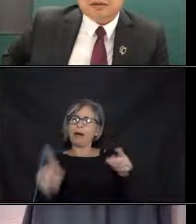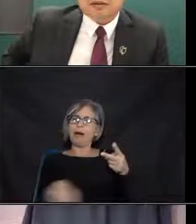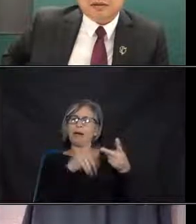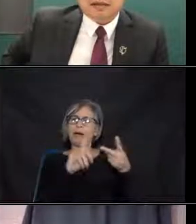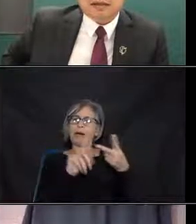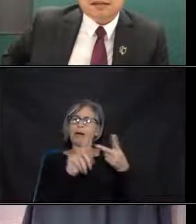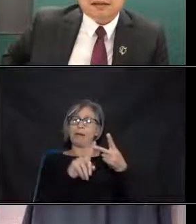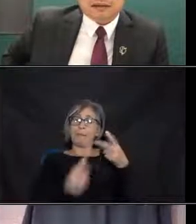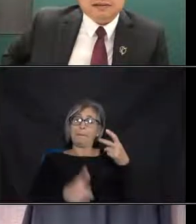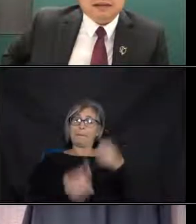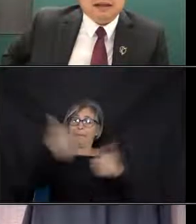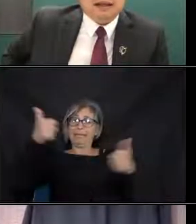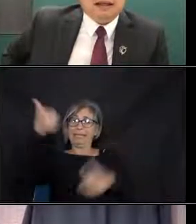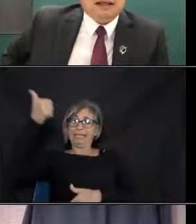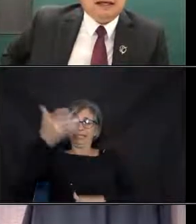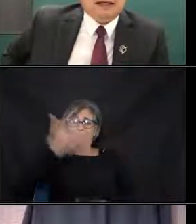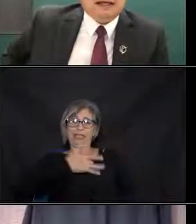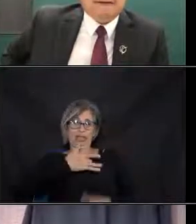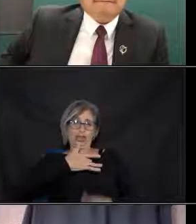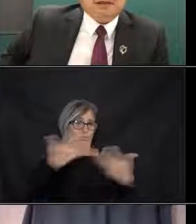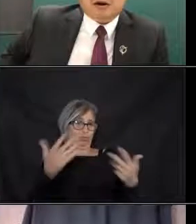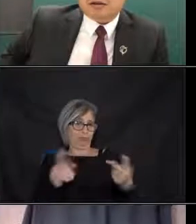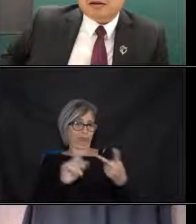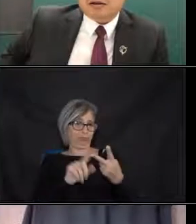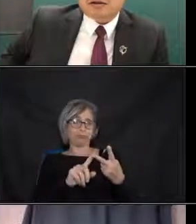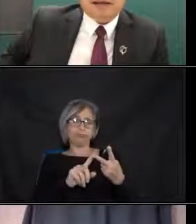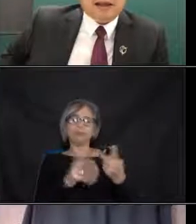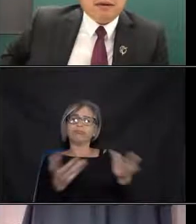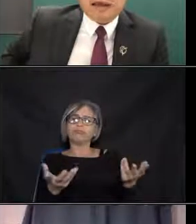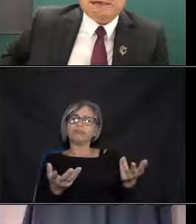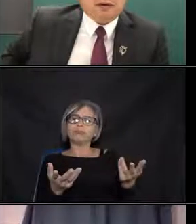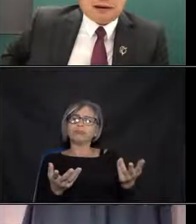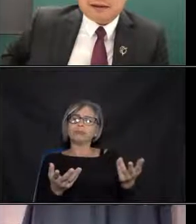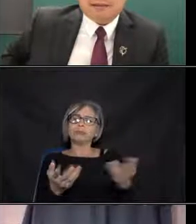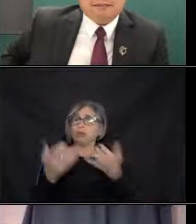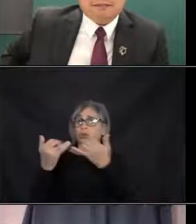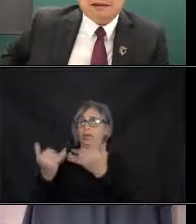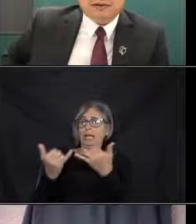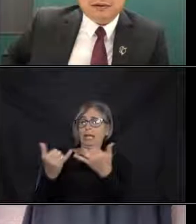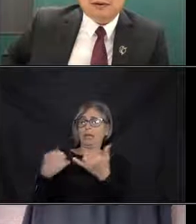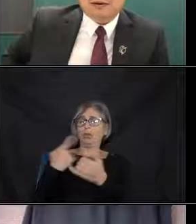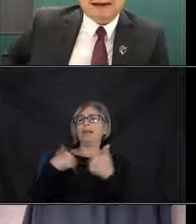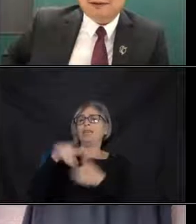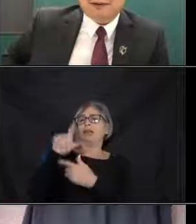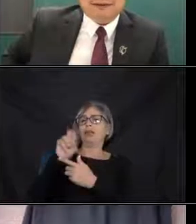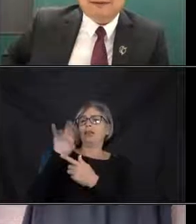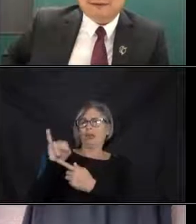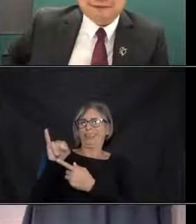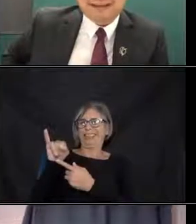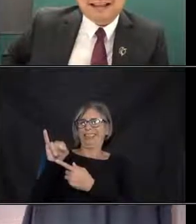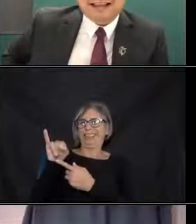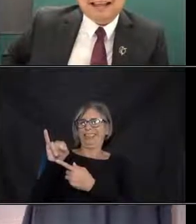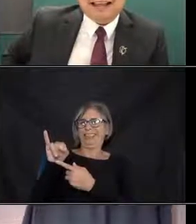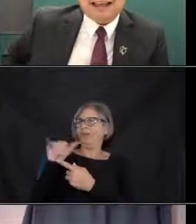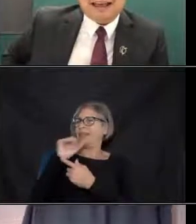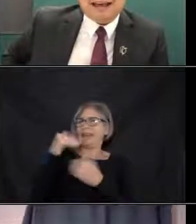biggest concern is this. You know, today we have Lori, but we won't have Lori